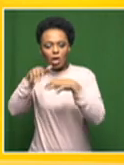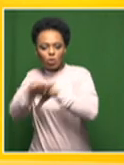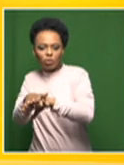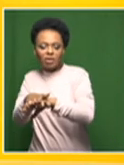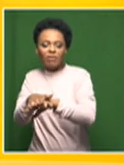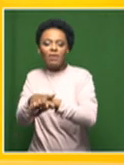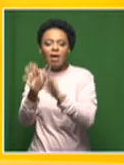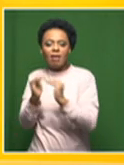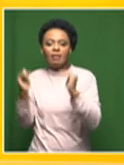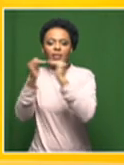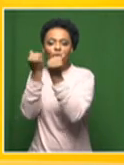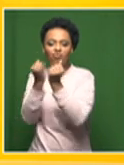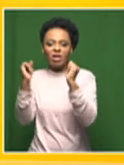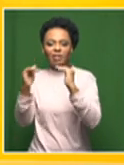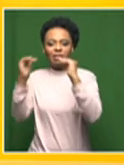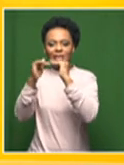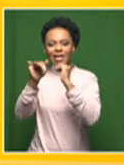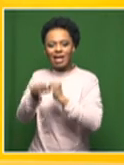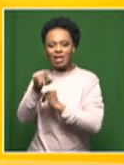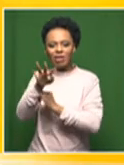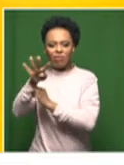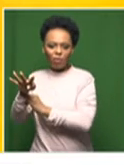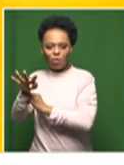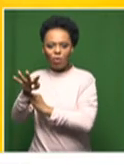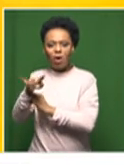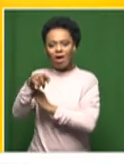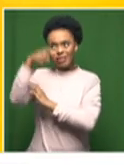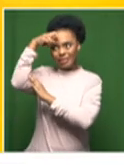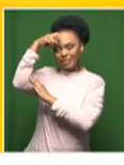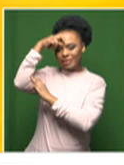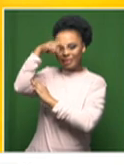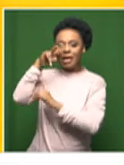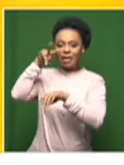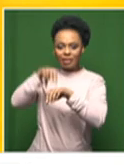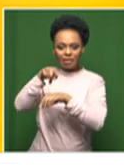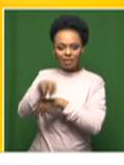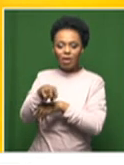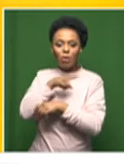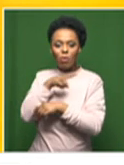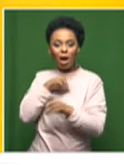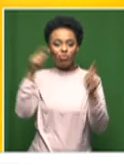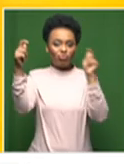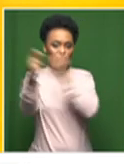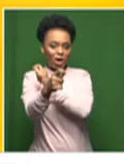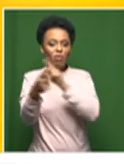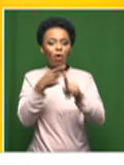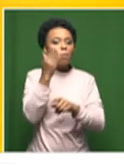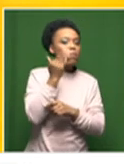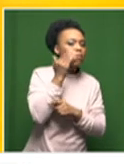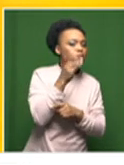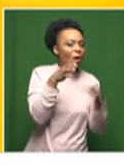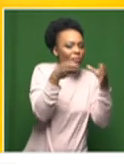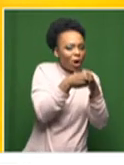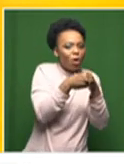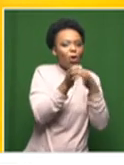in 1994 was nothing short of genius. Now, the ability to transition from white minority